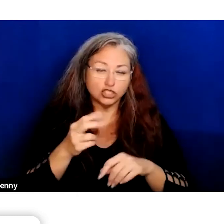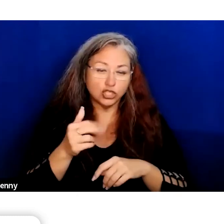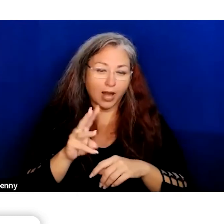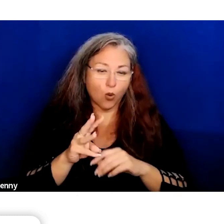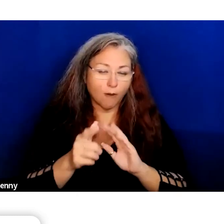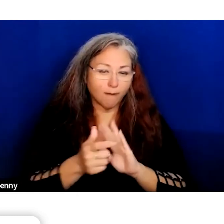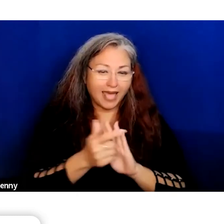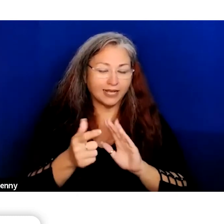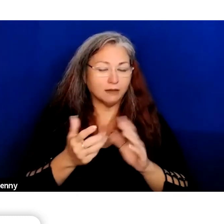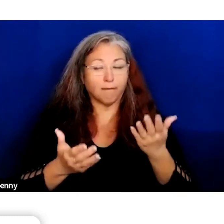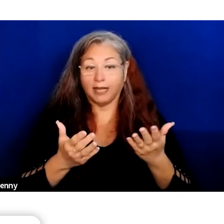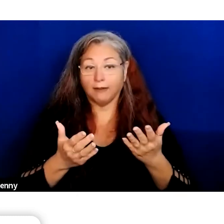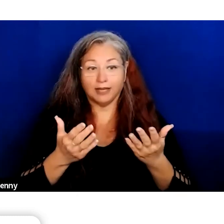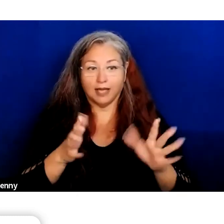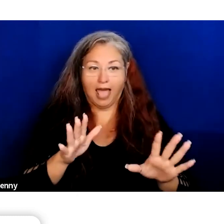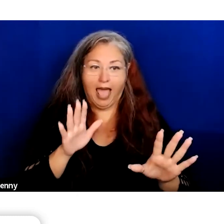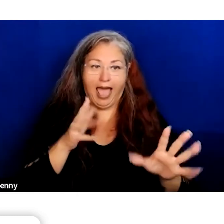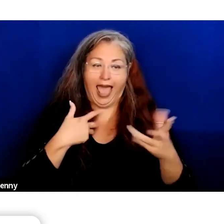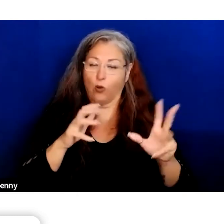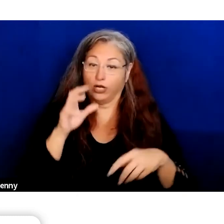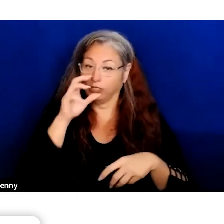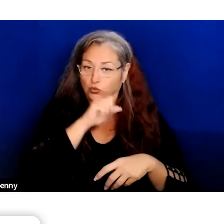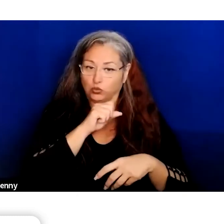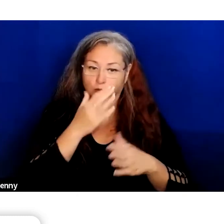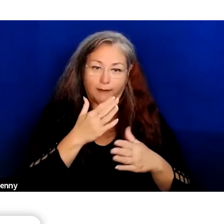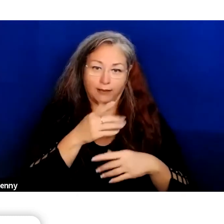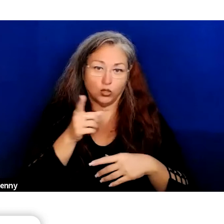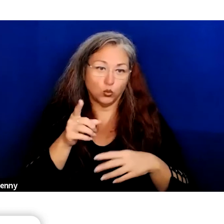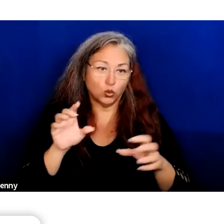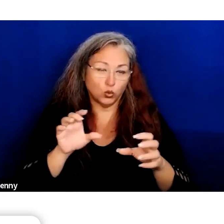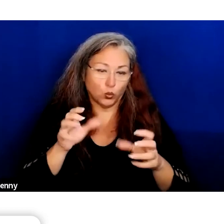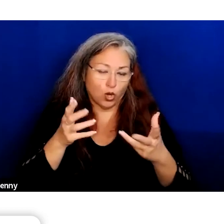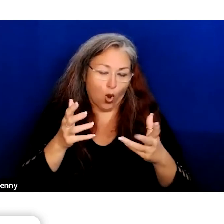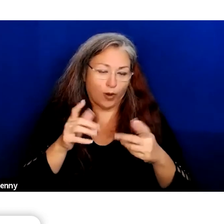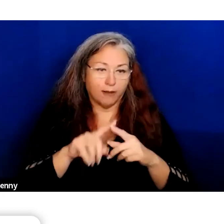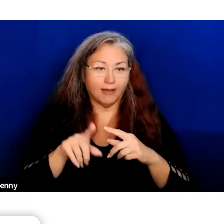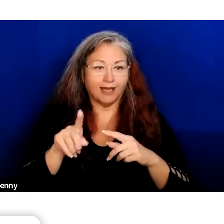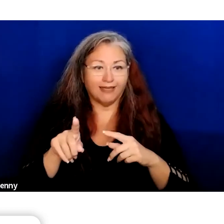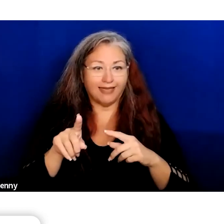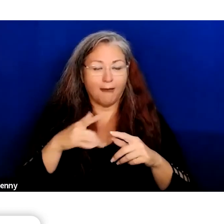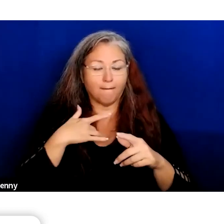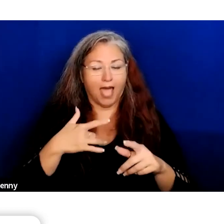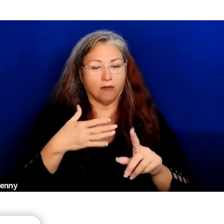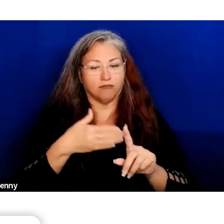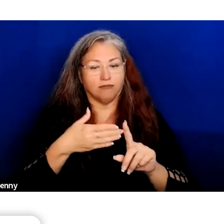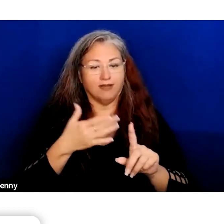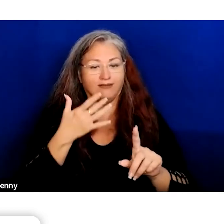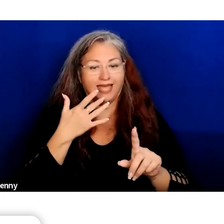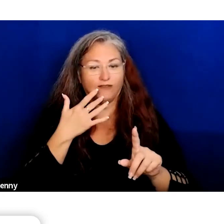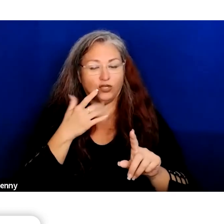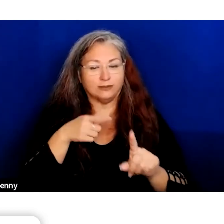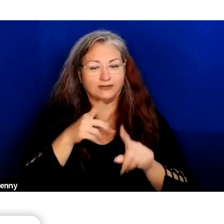It could be that, and I don't want to make an assumption, maybe you are doing this already, but they do favor the type of